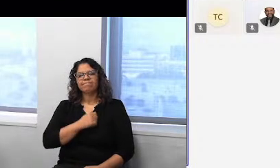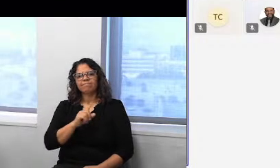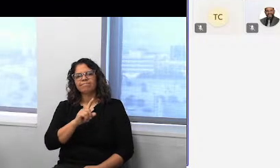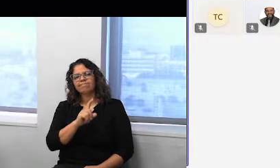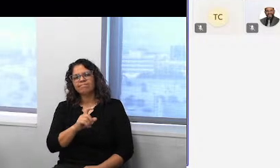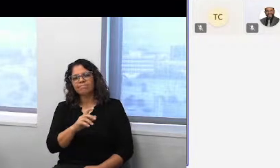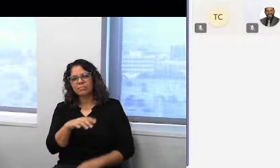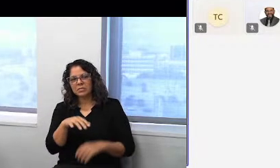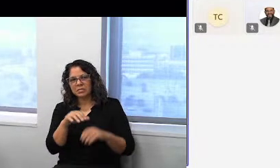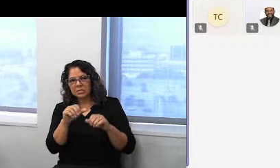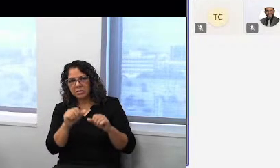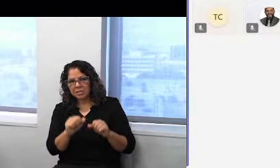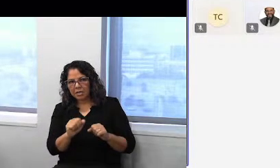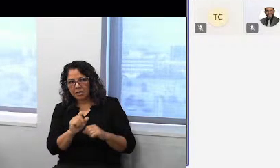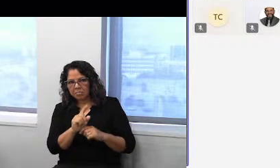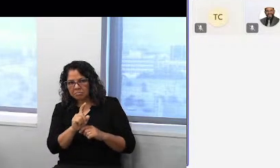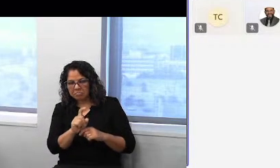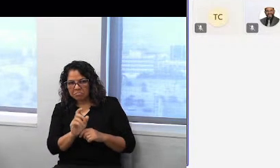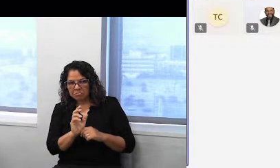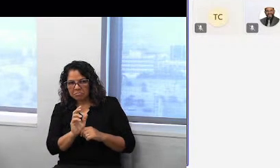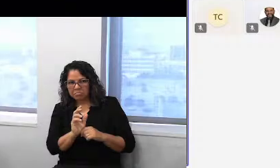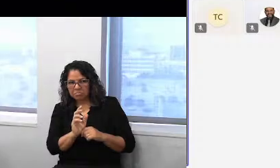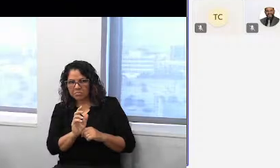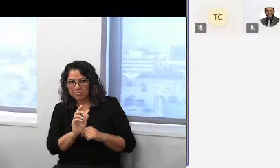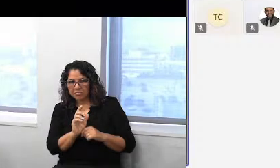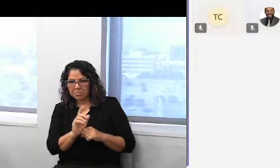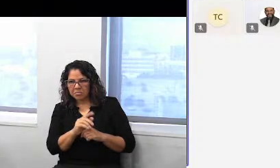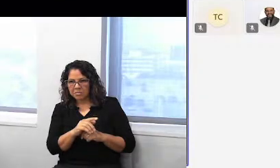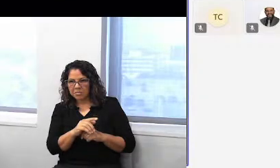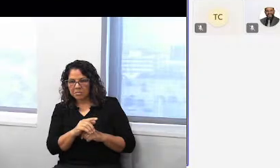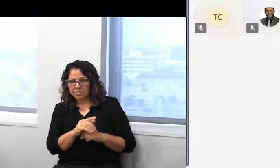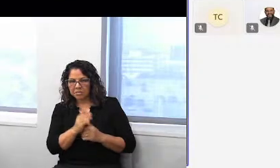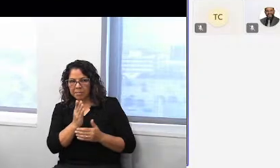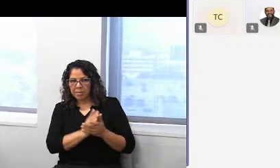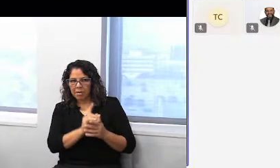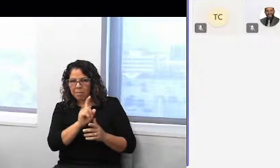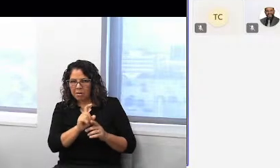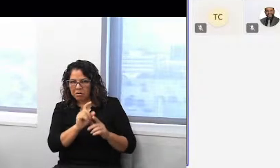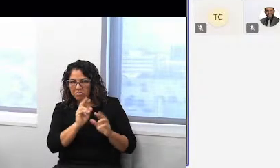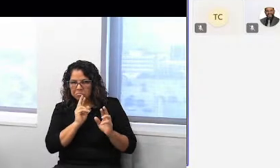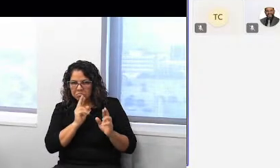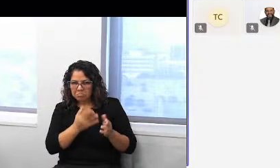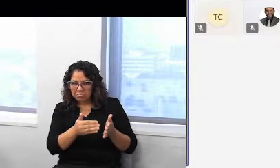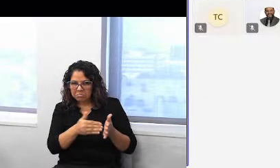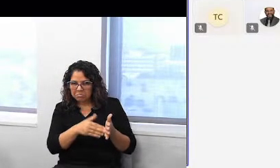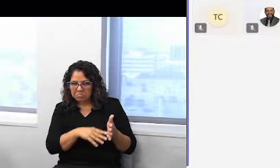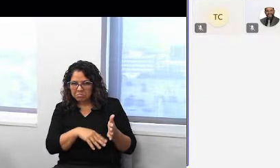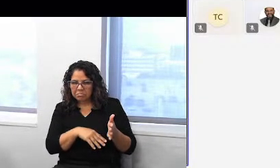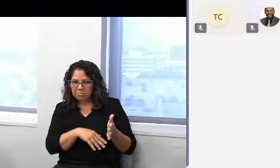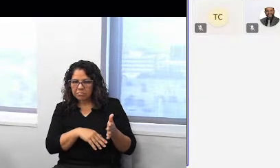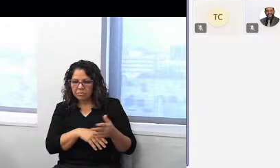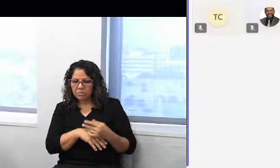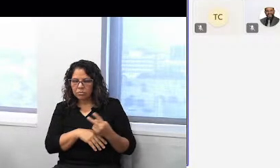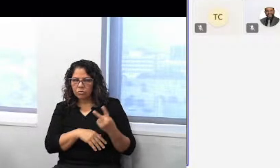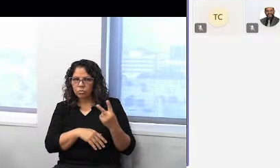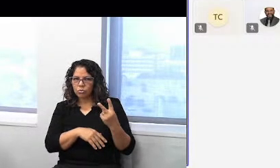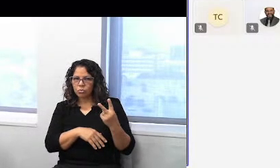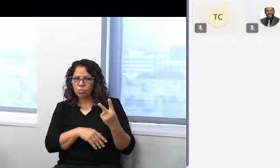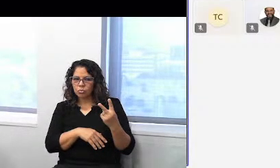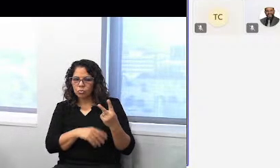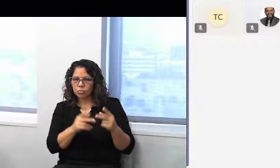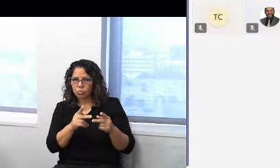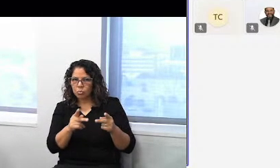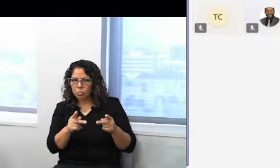Sir, can I repeat back one part of the question? Perfect. You say 2 100 megawatt solar sites?